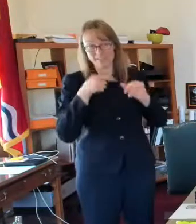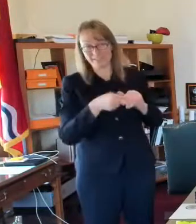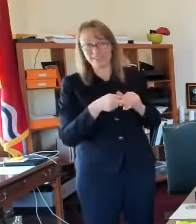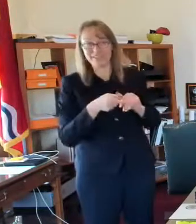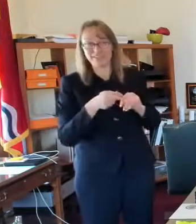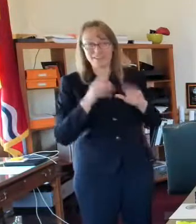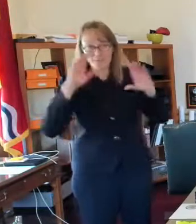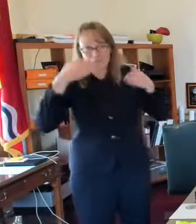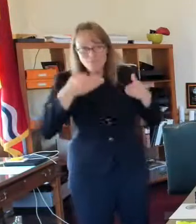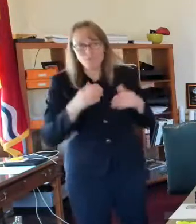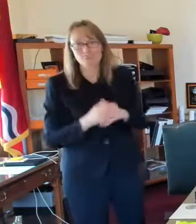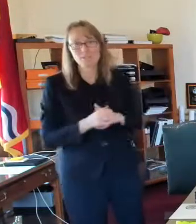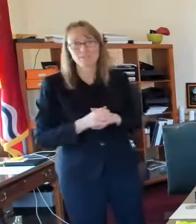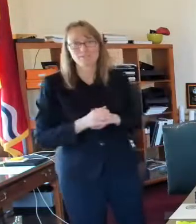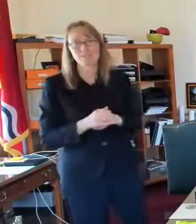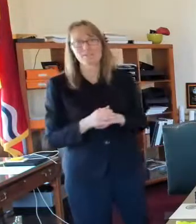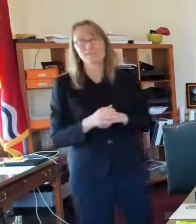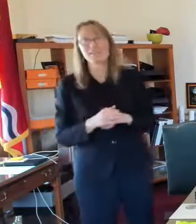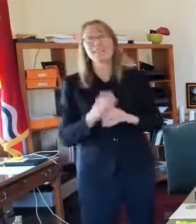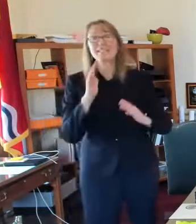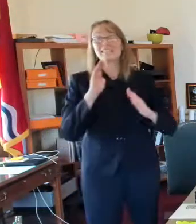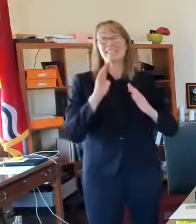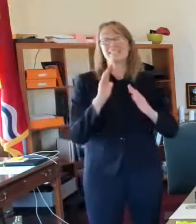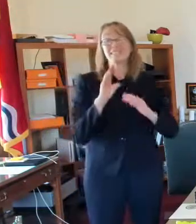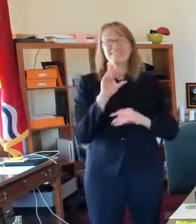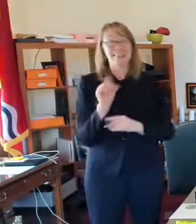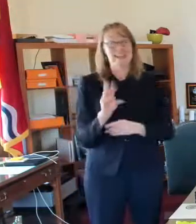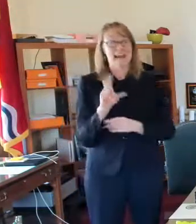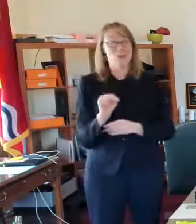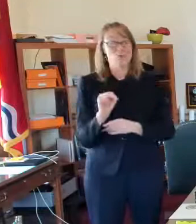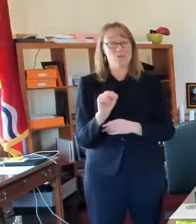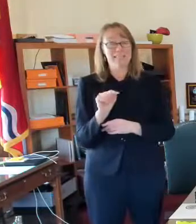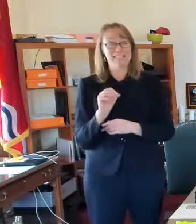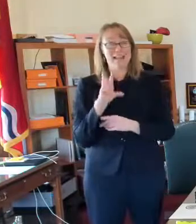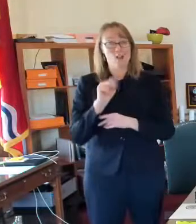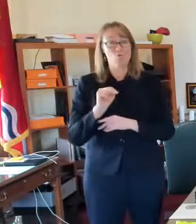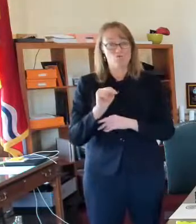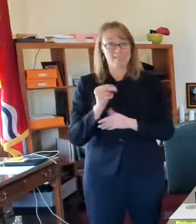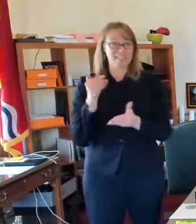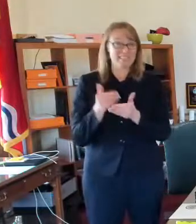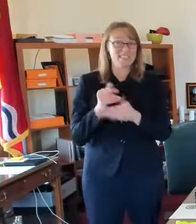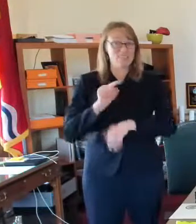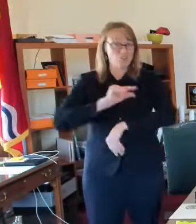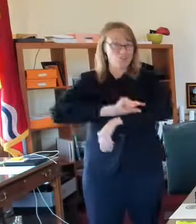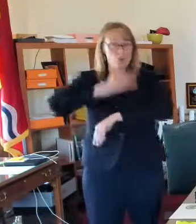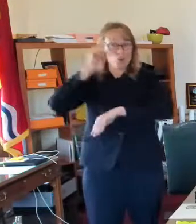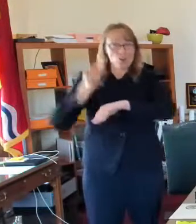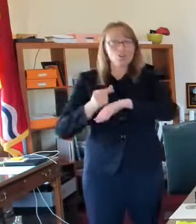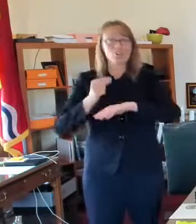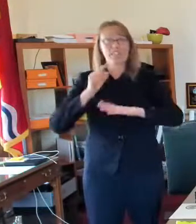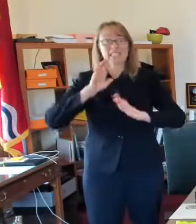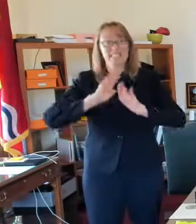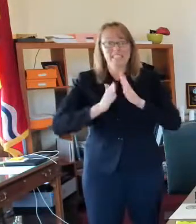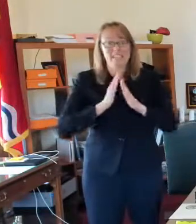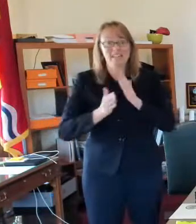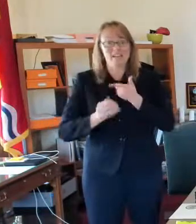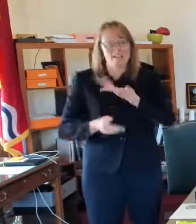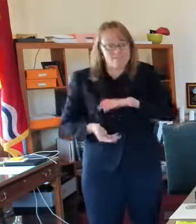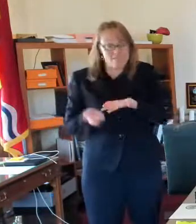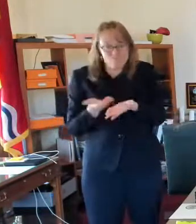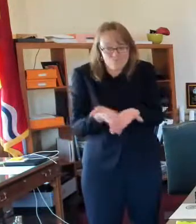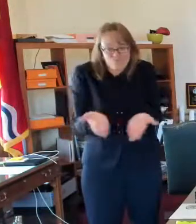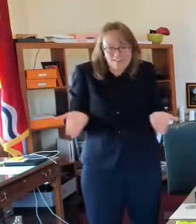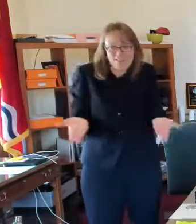very important to the health of our entire region. It is the core of our region. We have a lot of natural assets